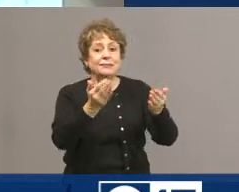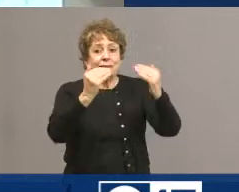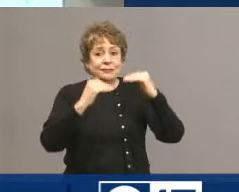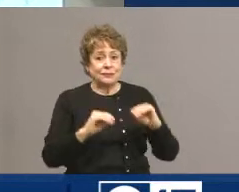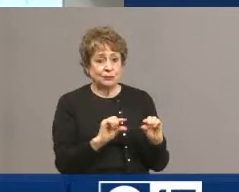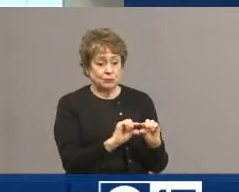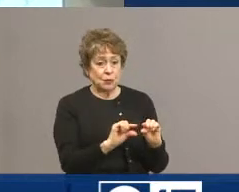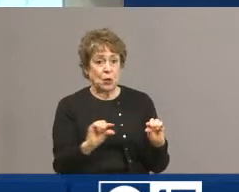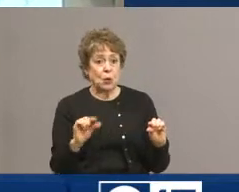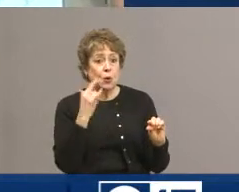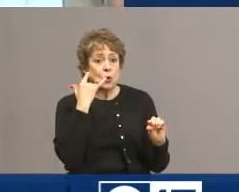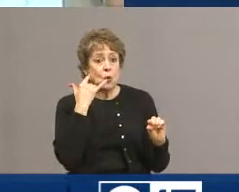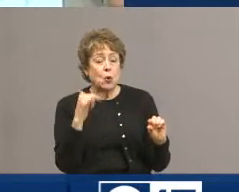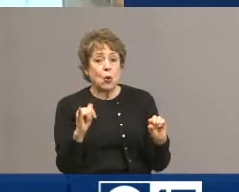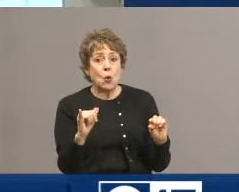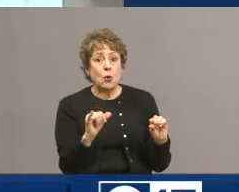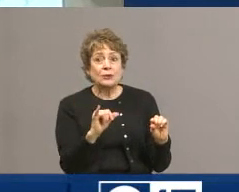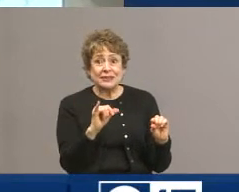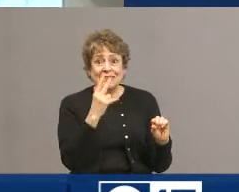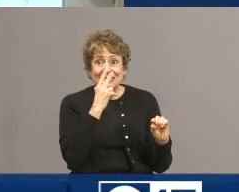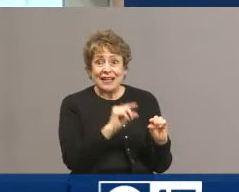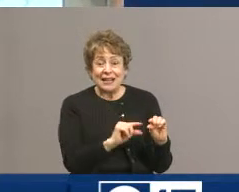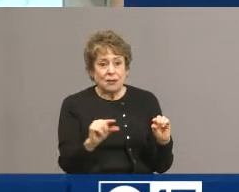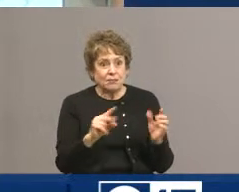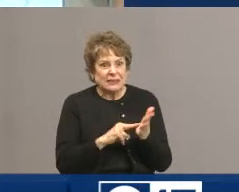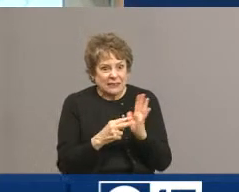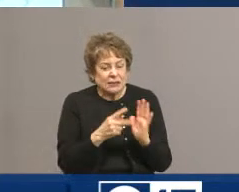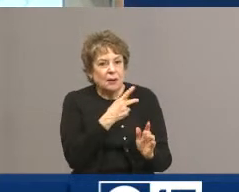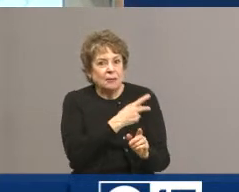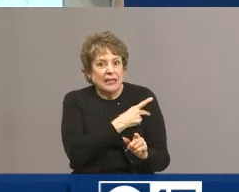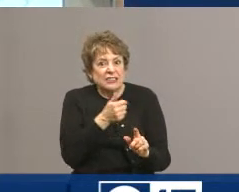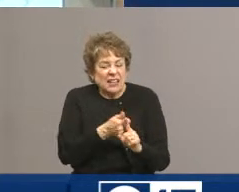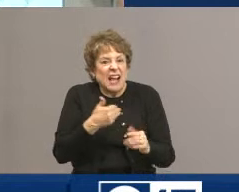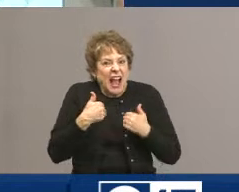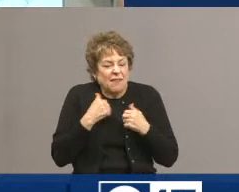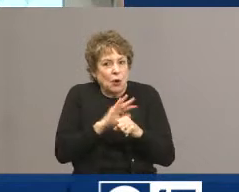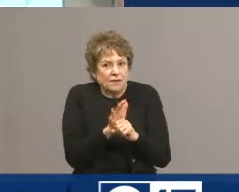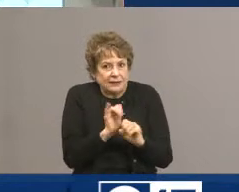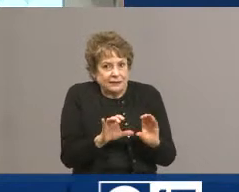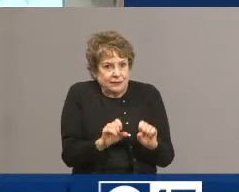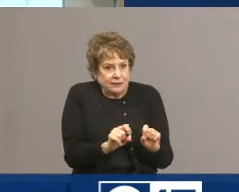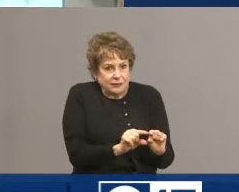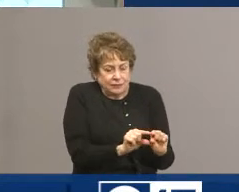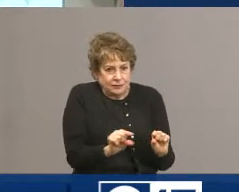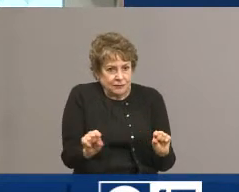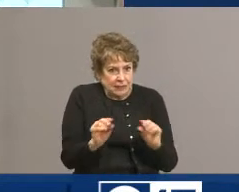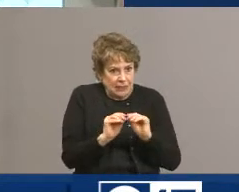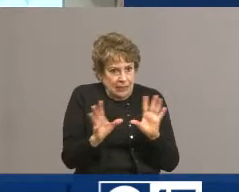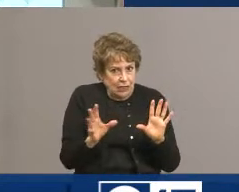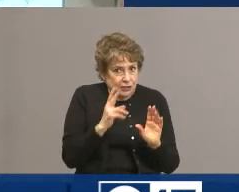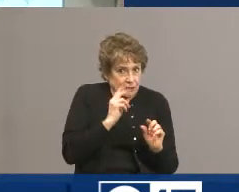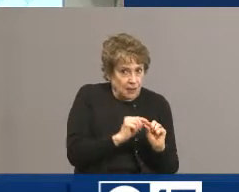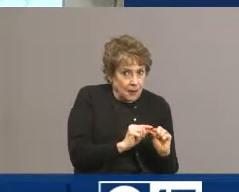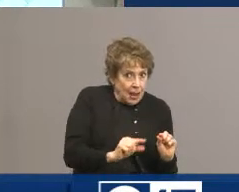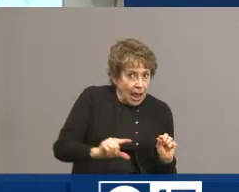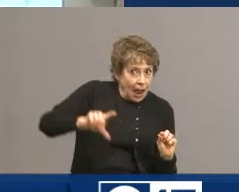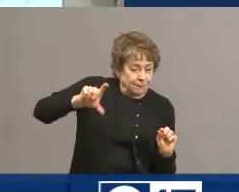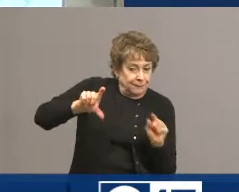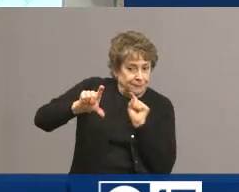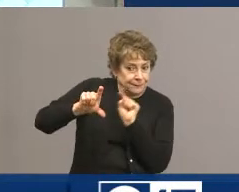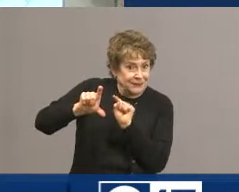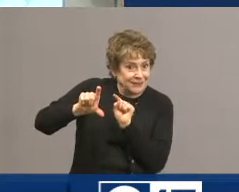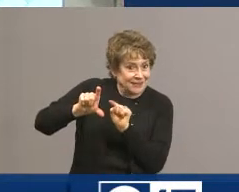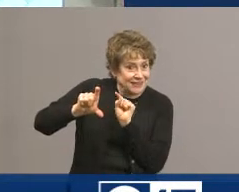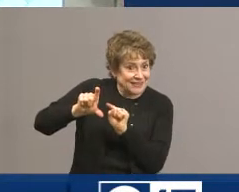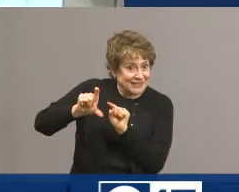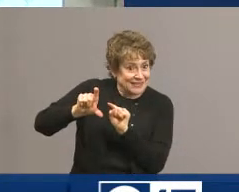hospital beds and an increase in the number of COVID hospital beds in Arizona. Now, this does